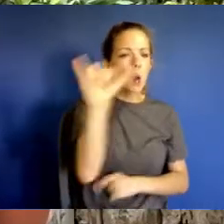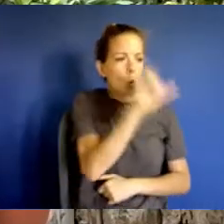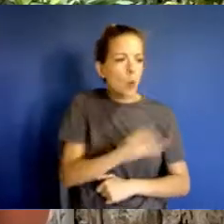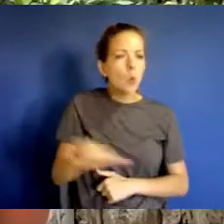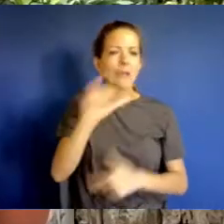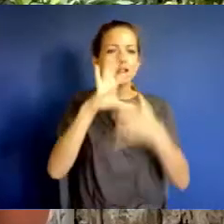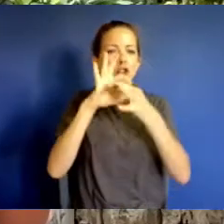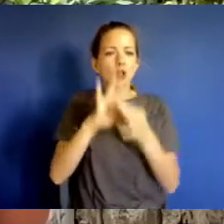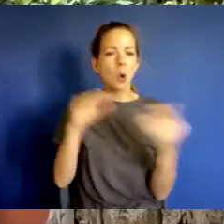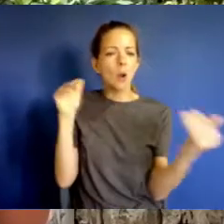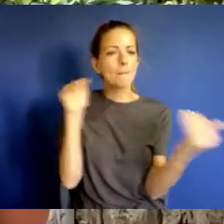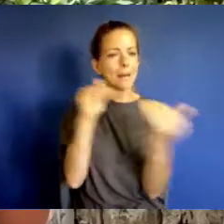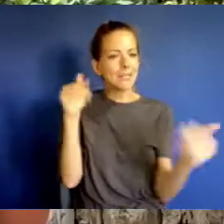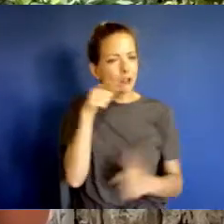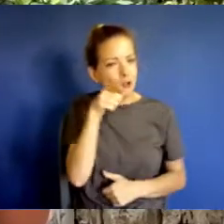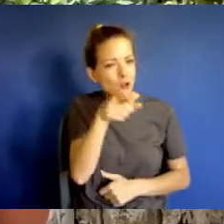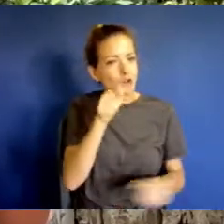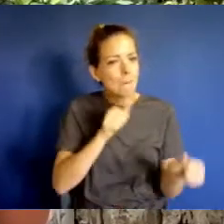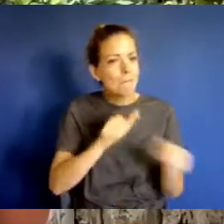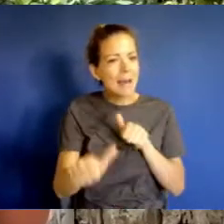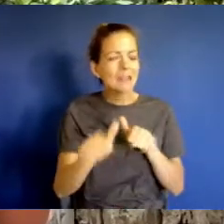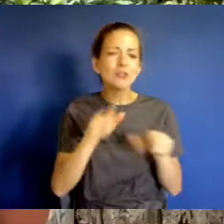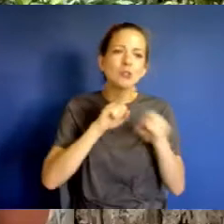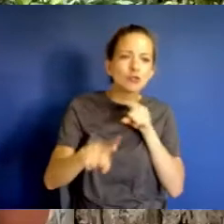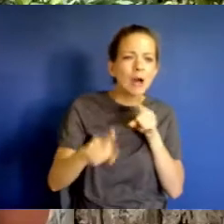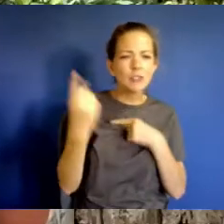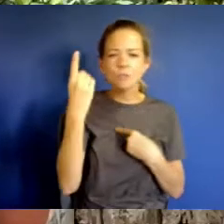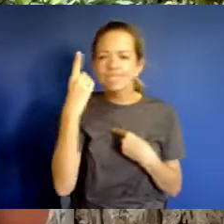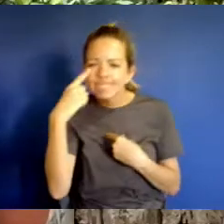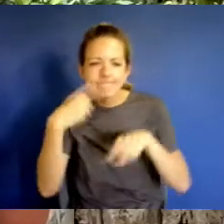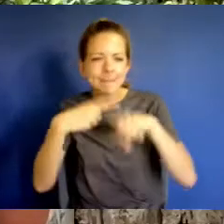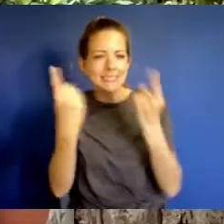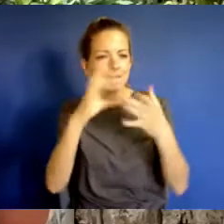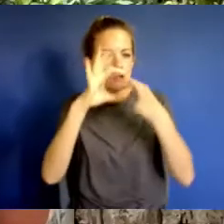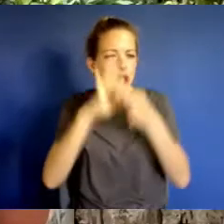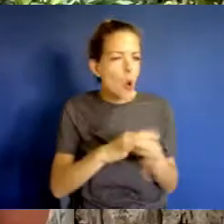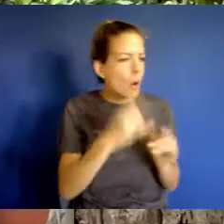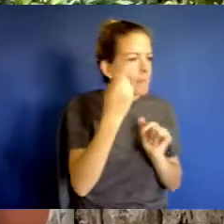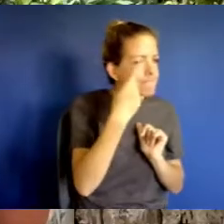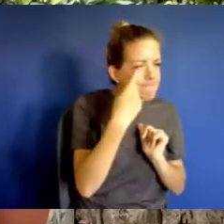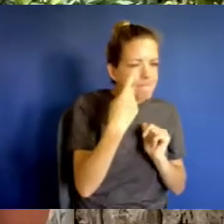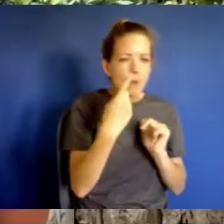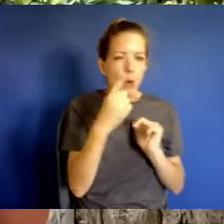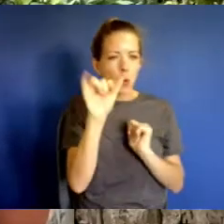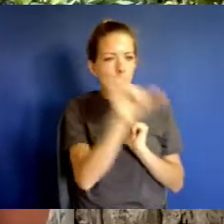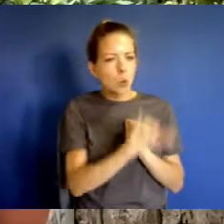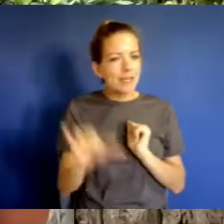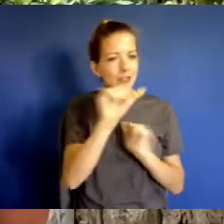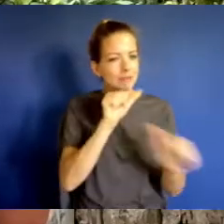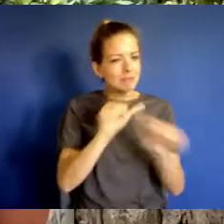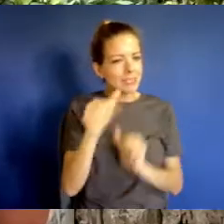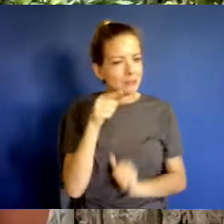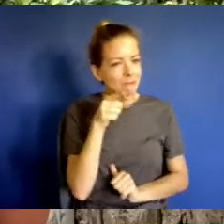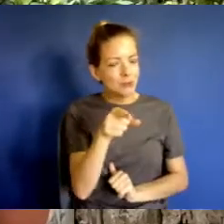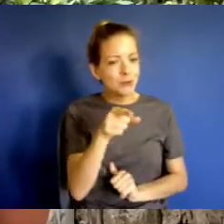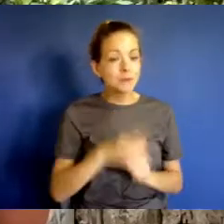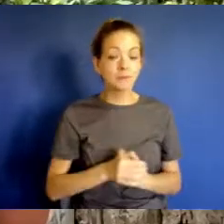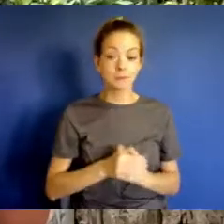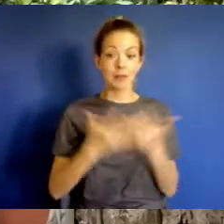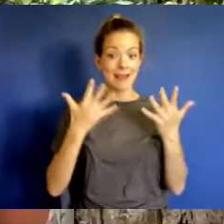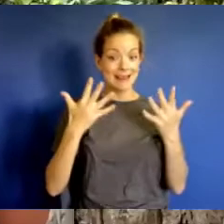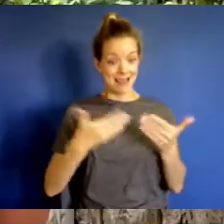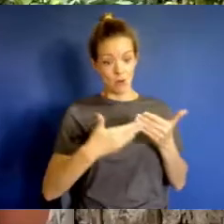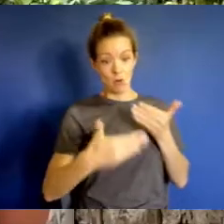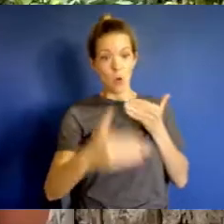please do go out and find your style, find your type. Over the winter, please do not stop